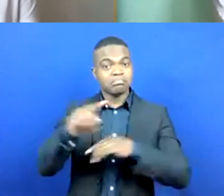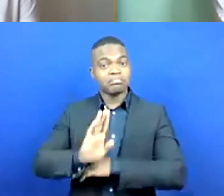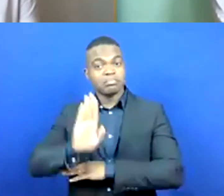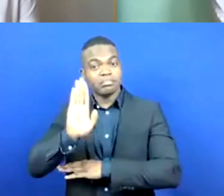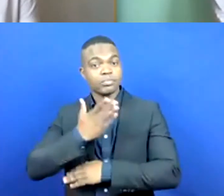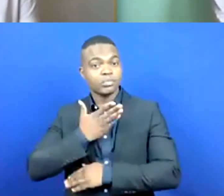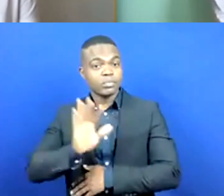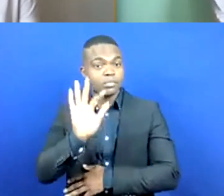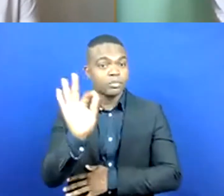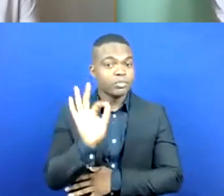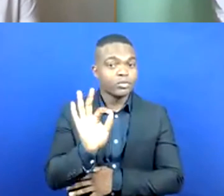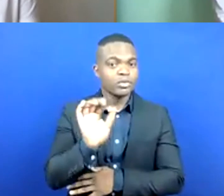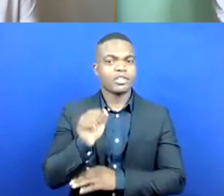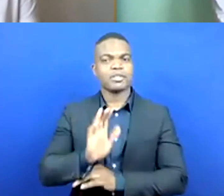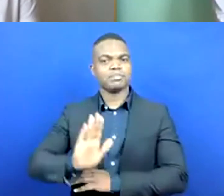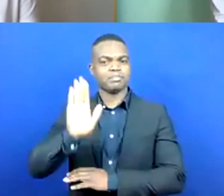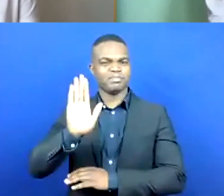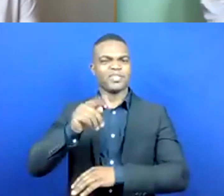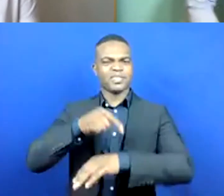English, please type it in the chat.